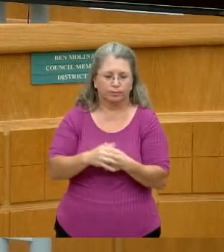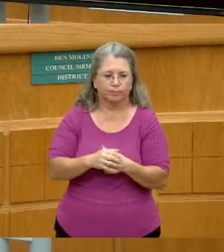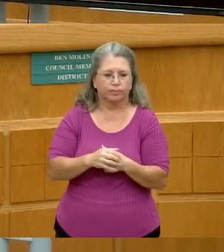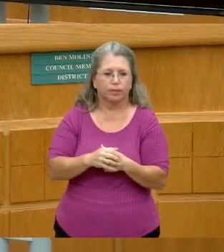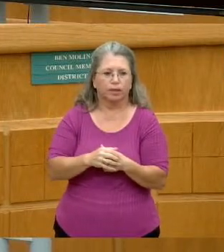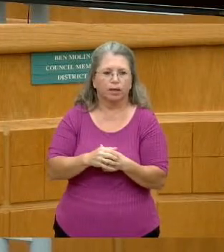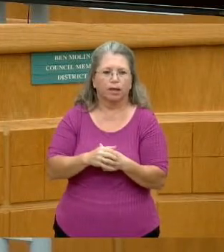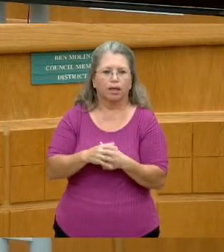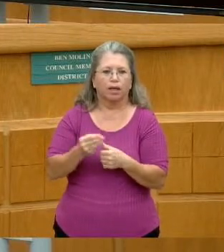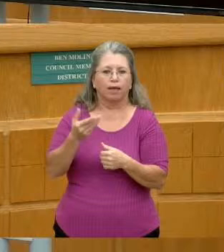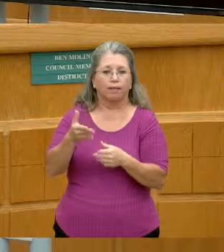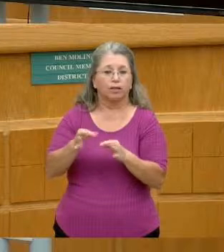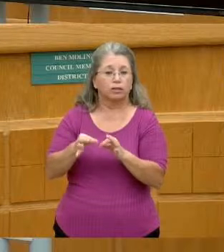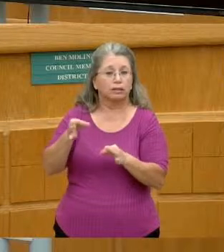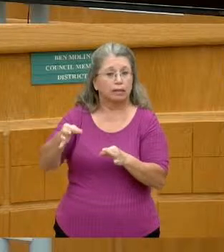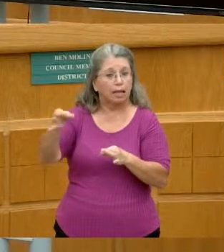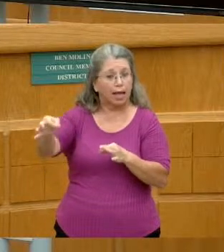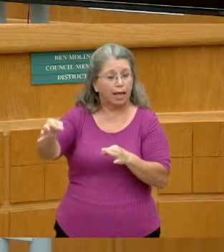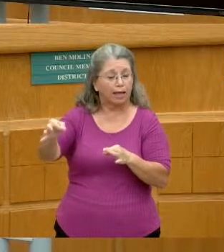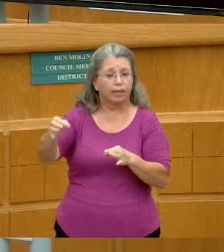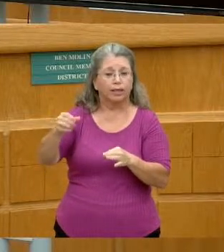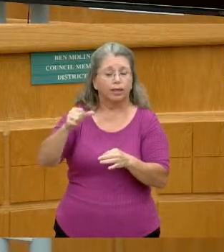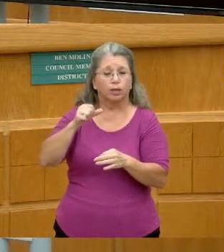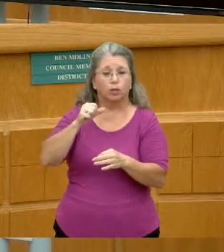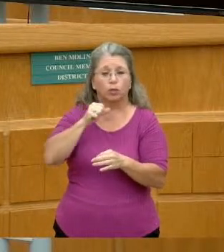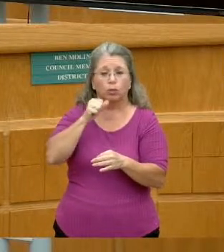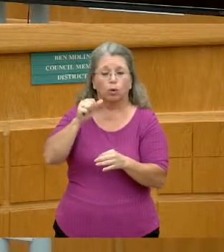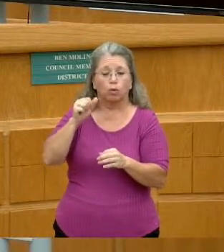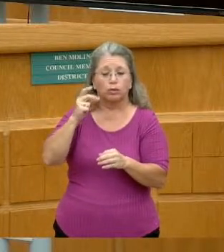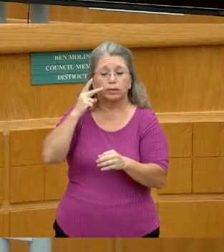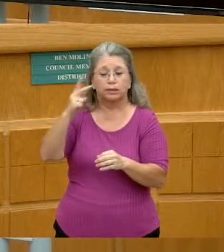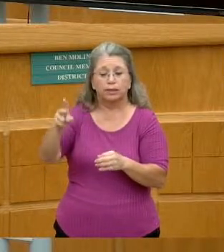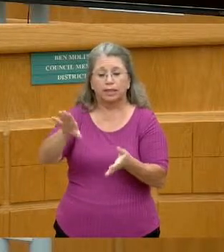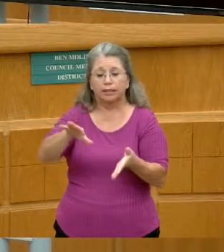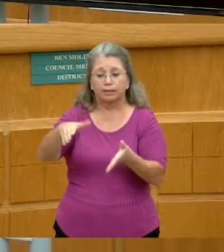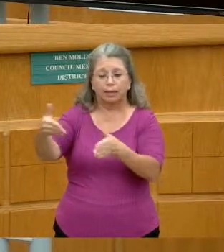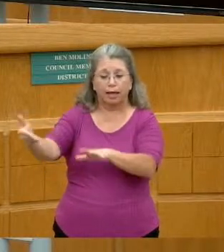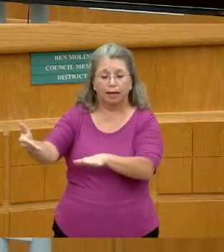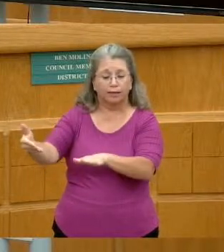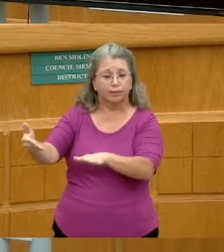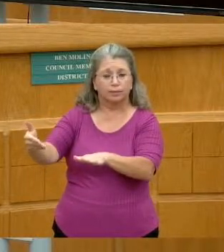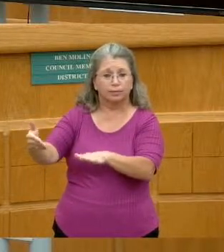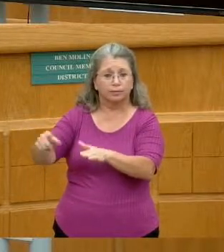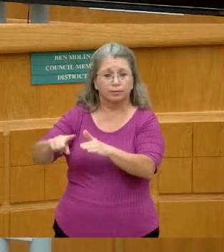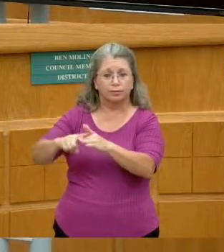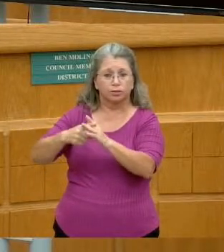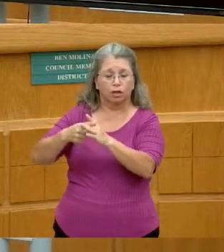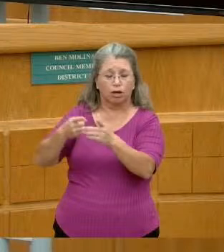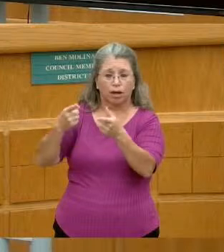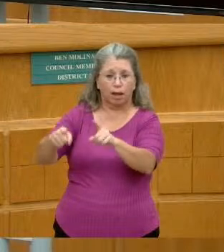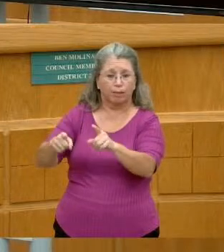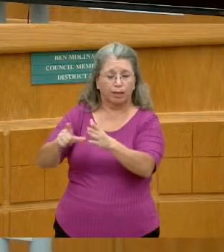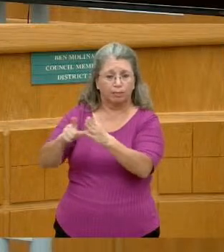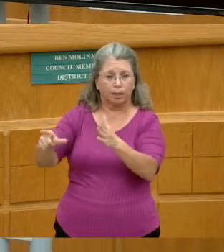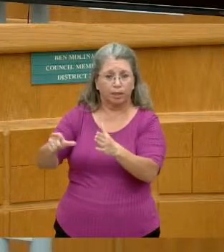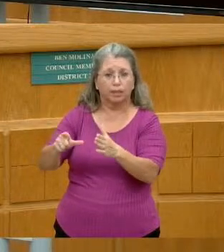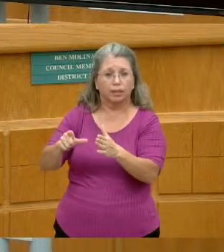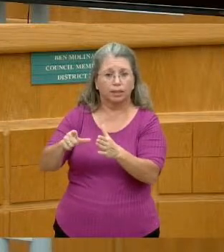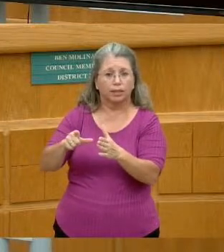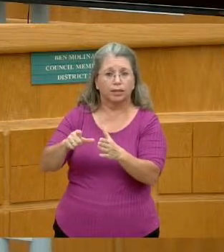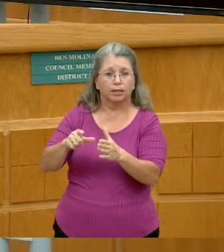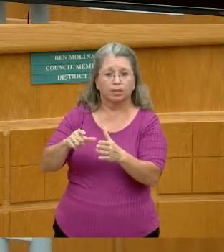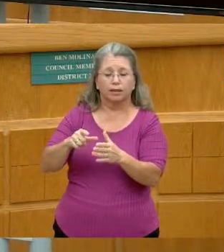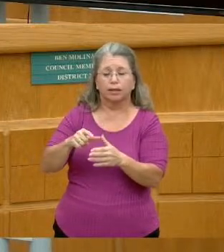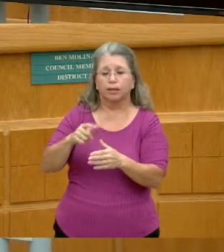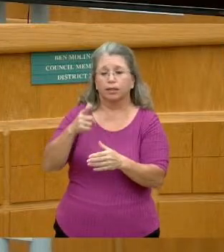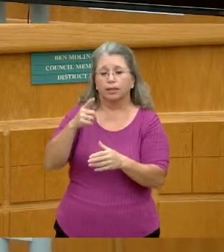there's a delay. You're not going to see the fatalities kick in immediately or even hospitalizations. It takes a little